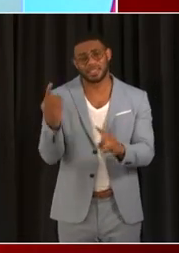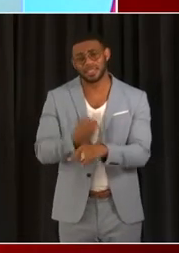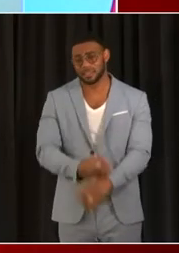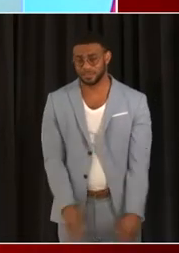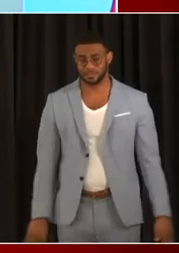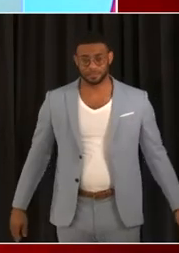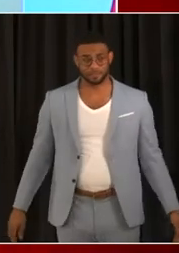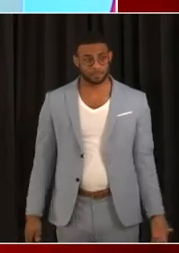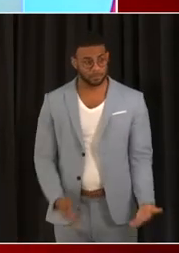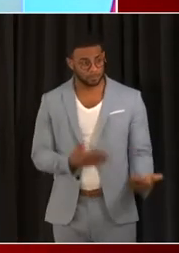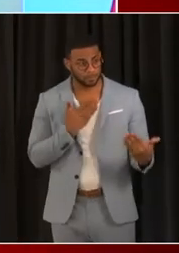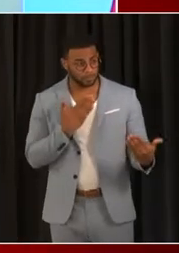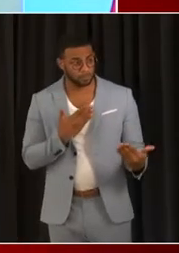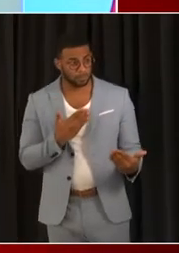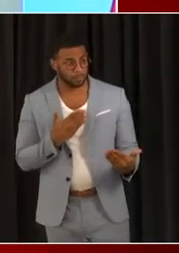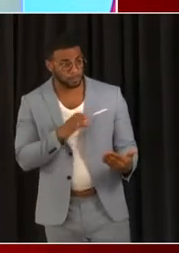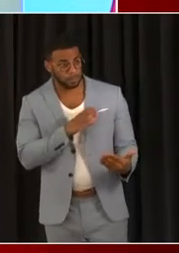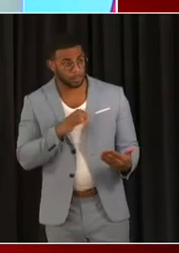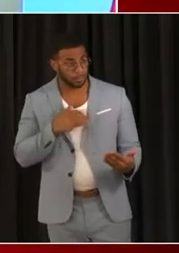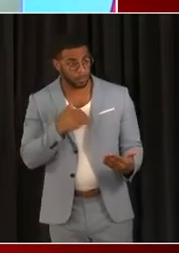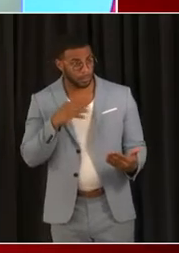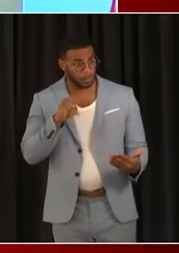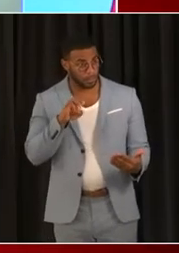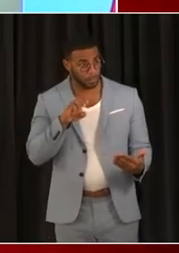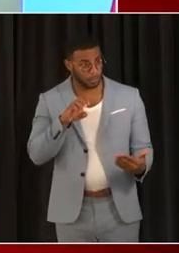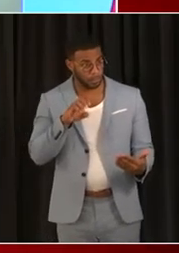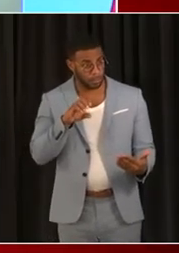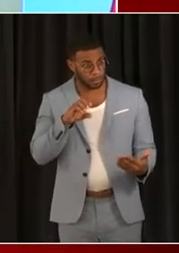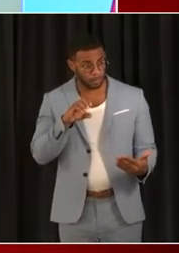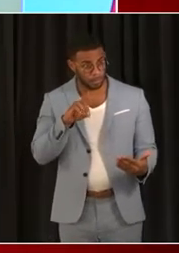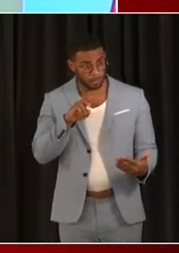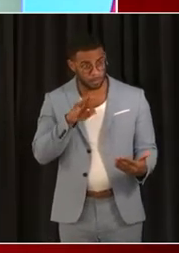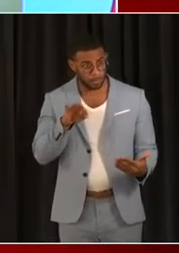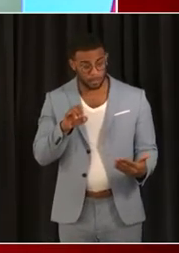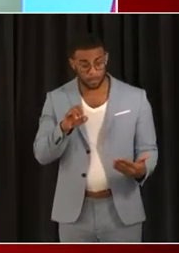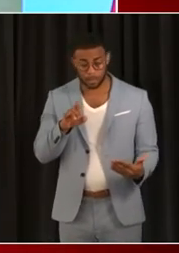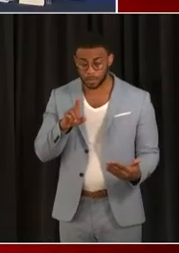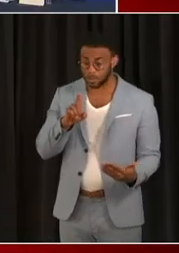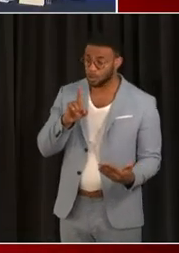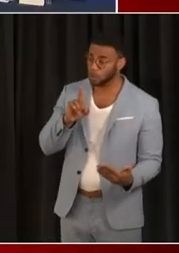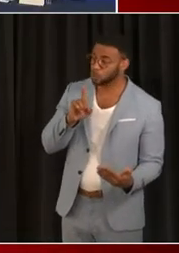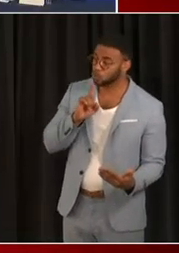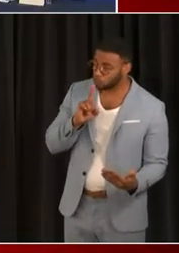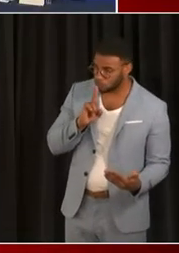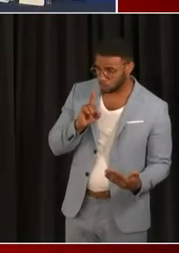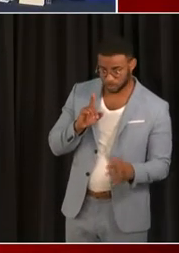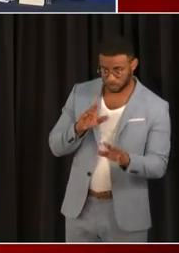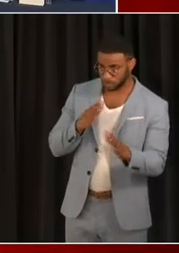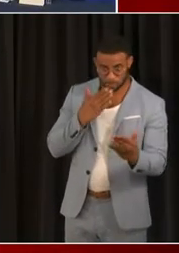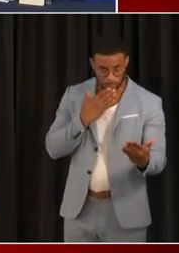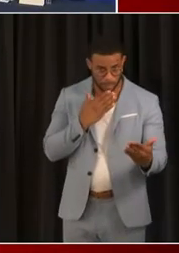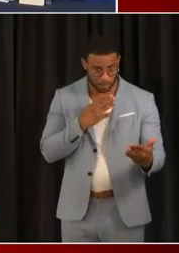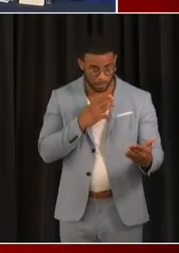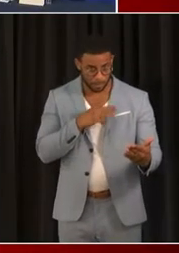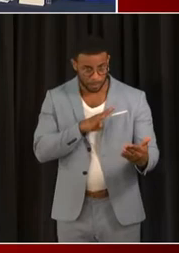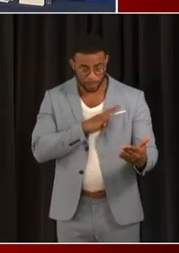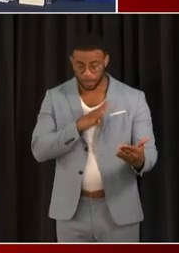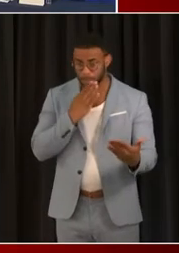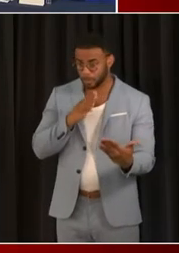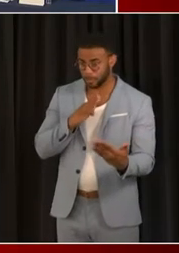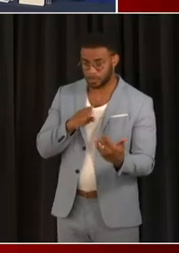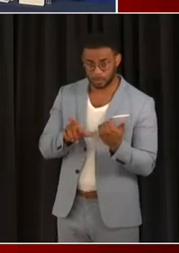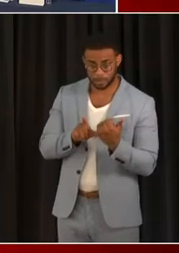Hear, hear. Thank you. And Councilmember McDuffie? Sure. Let me just, again, thanking Mayor Bowser and